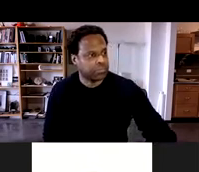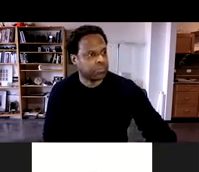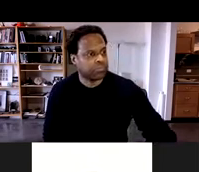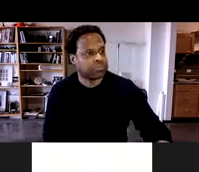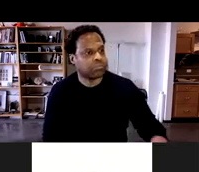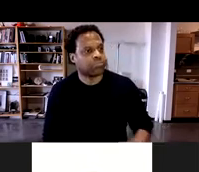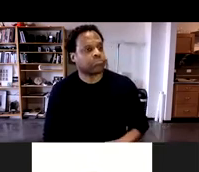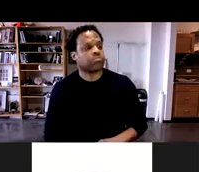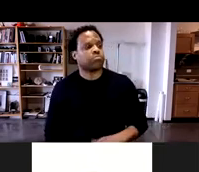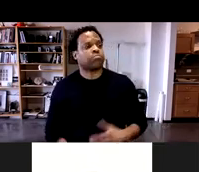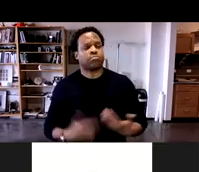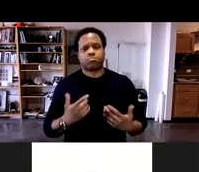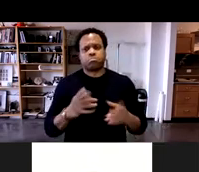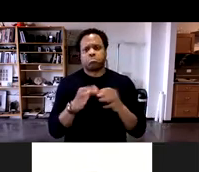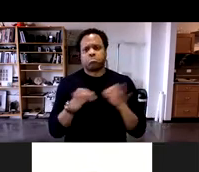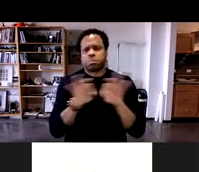are obviously available too.